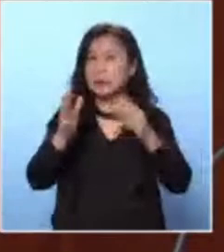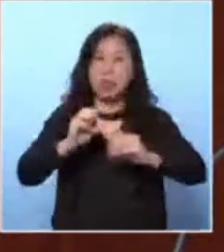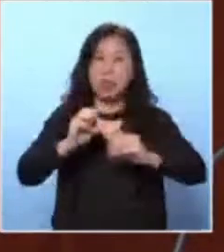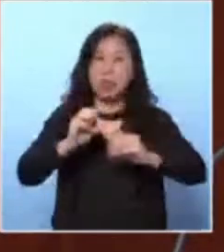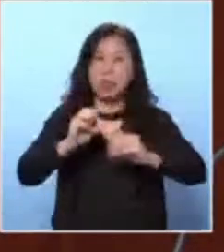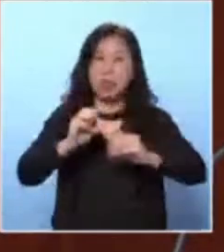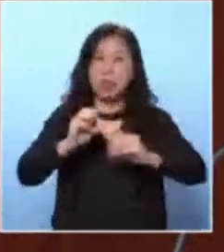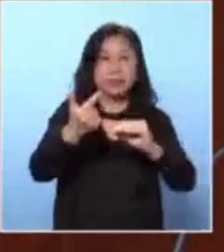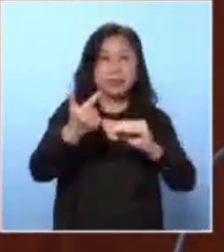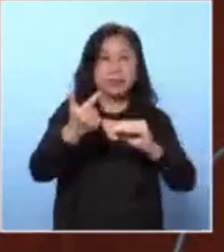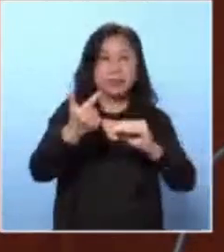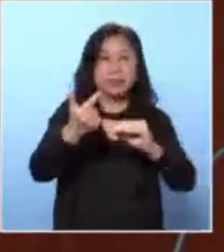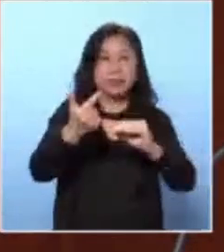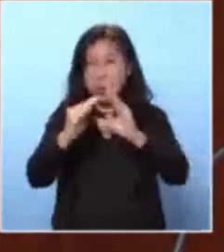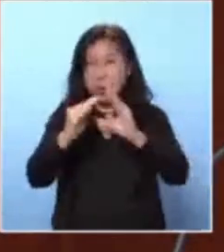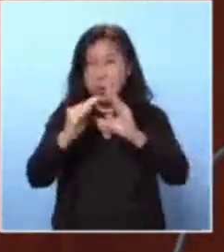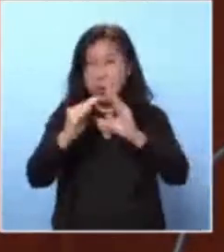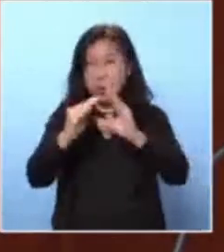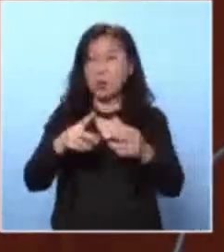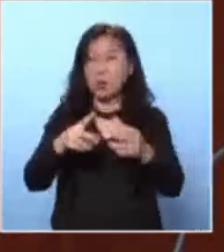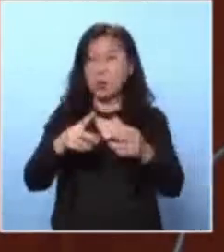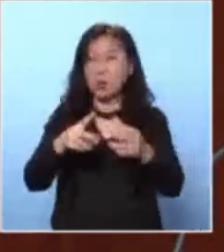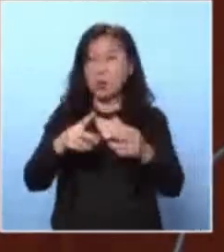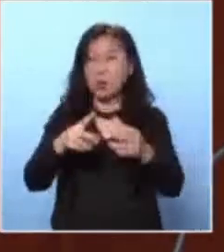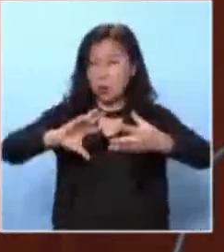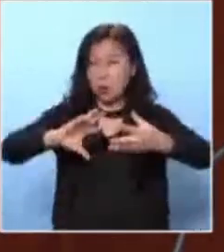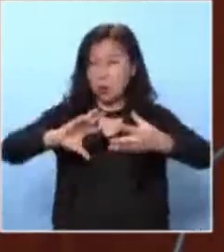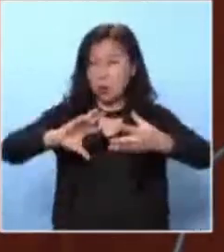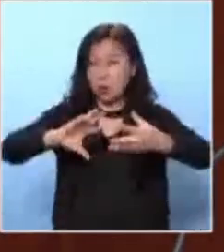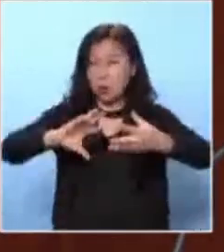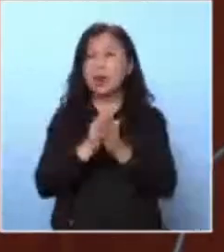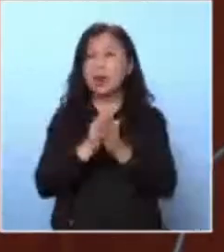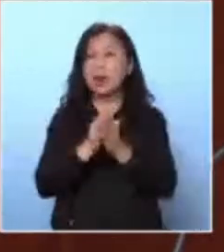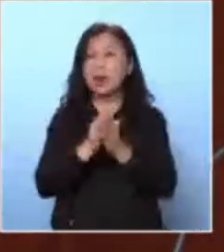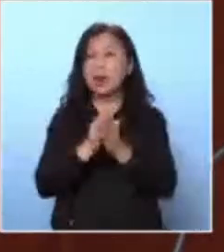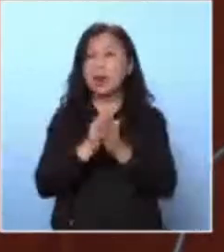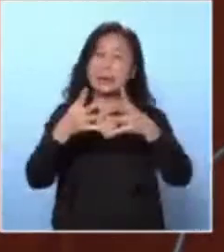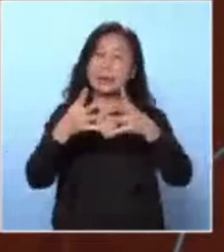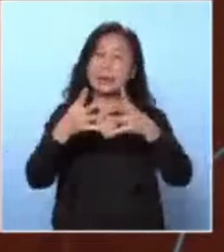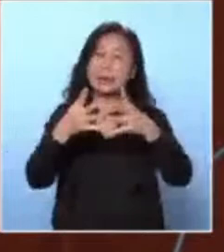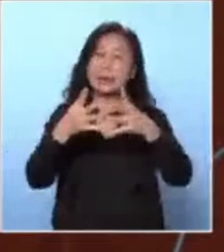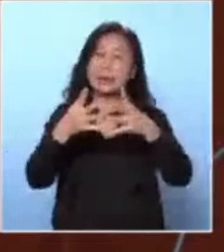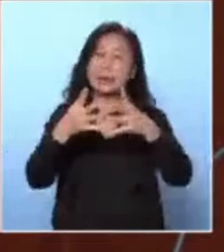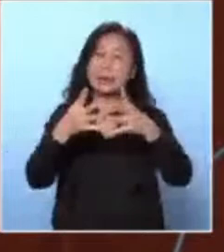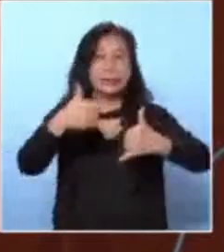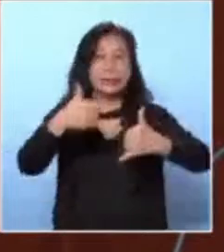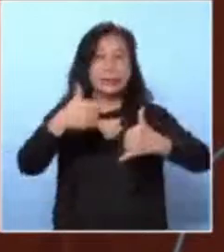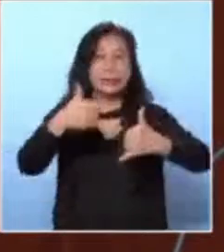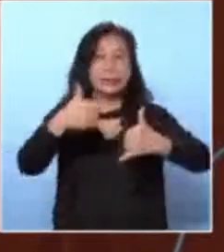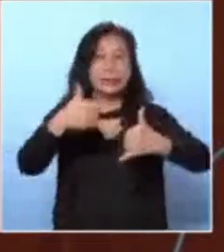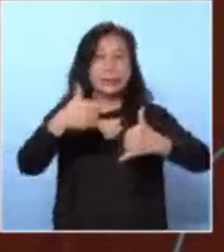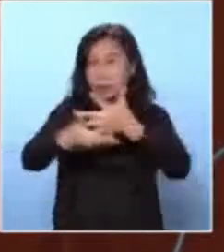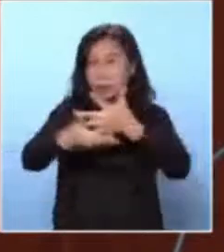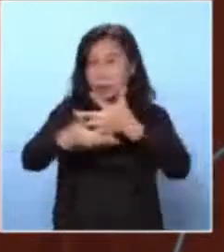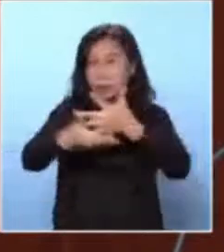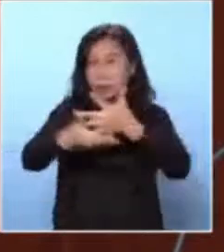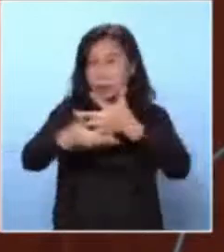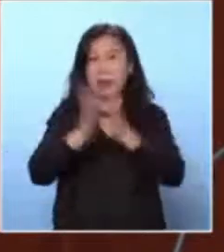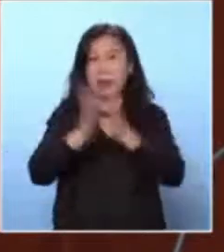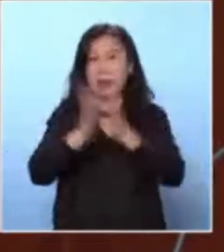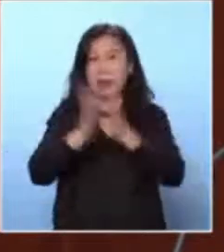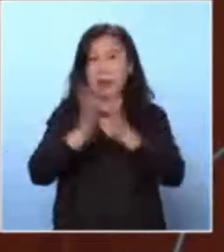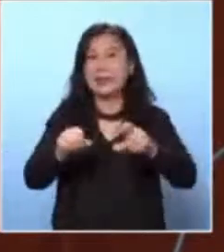Championship, the Aramco Team Series Hong Kong, as well as the Hong Kong Tennis Open, which will be staged in Hong Kong for the very first